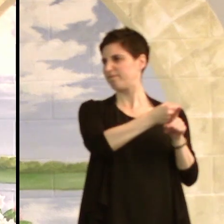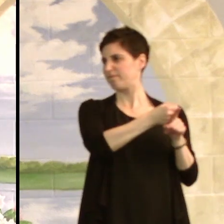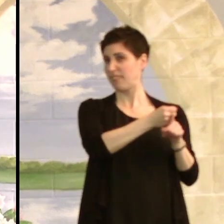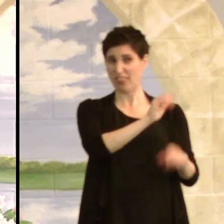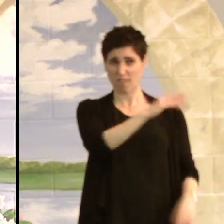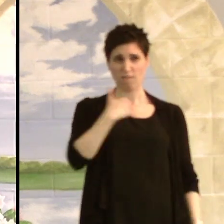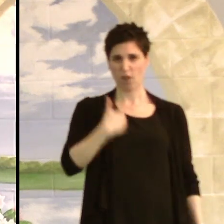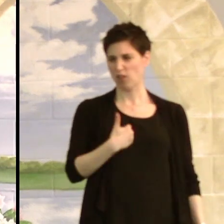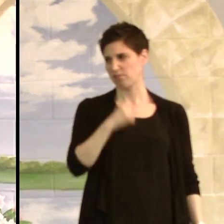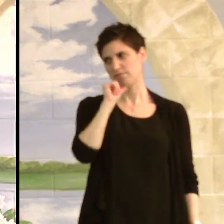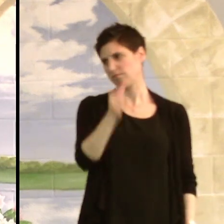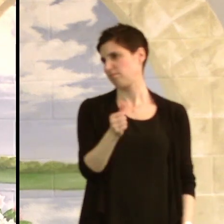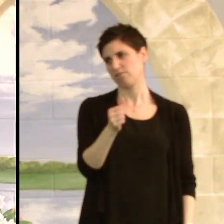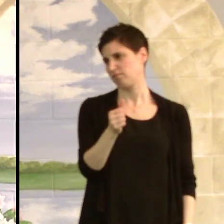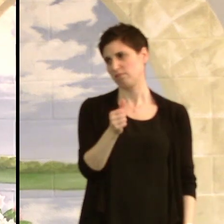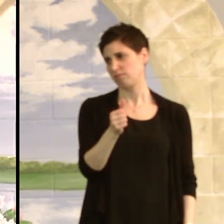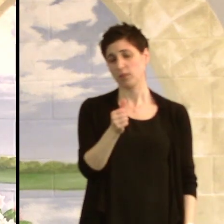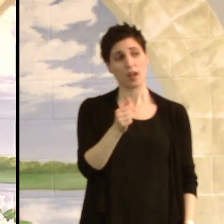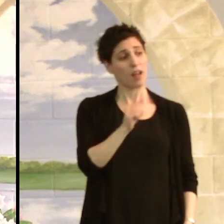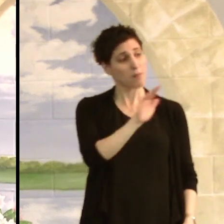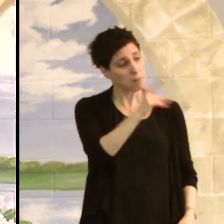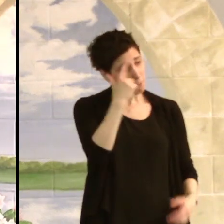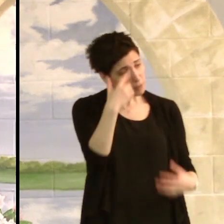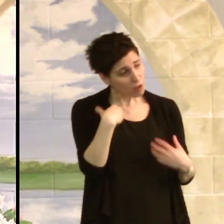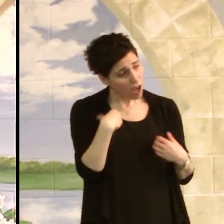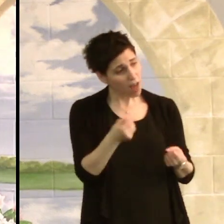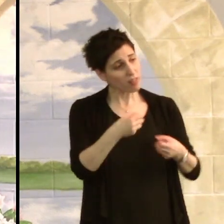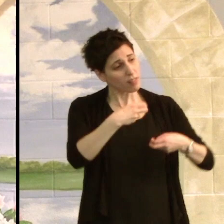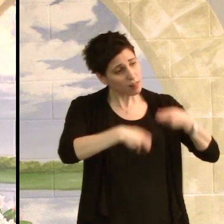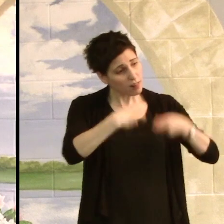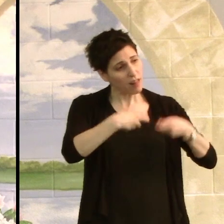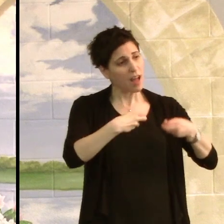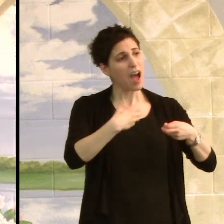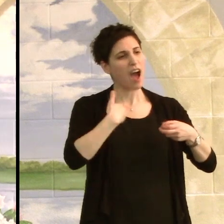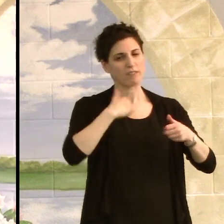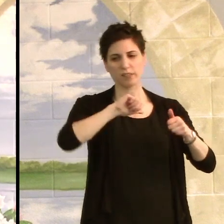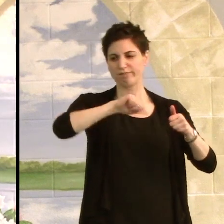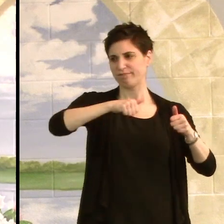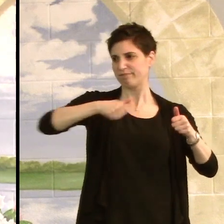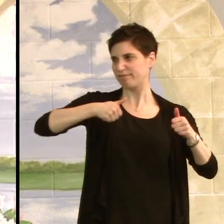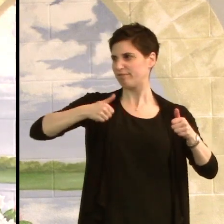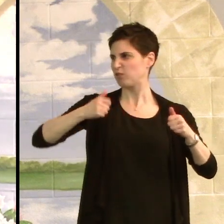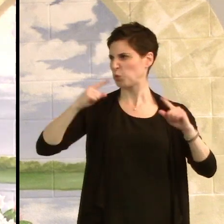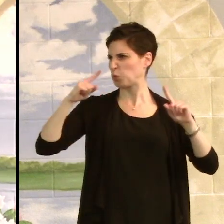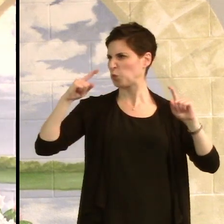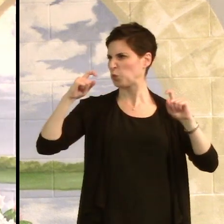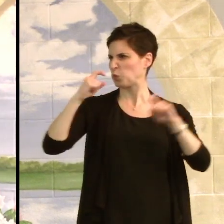There are many complicated reasons for mental health problems.